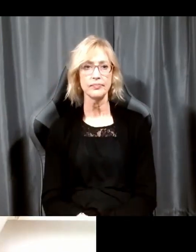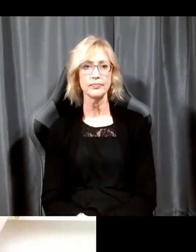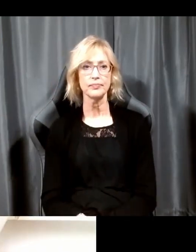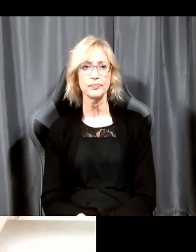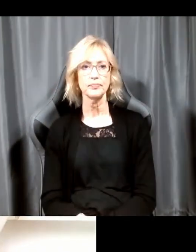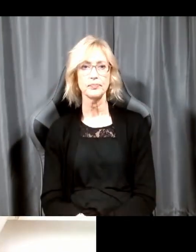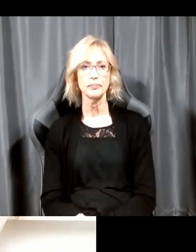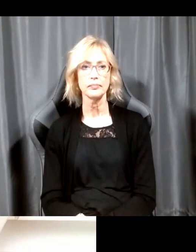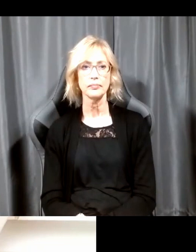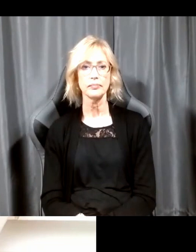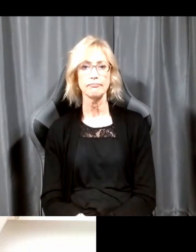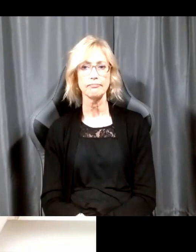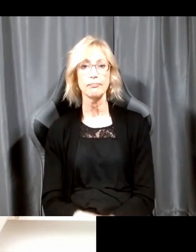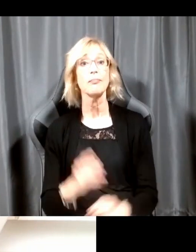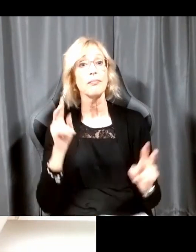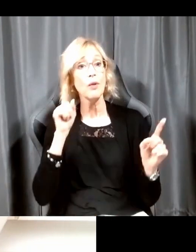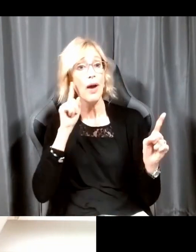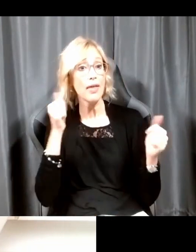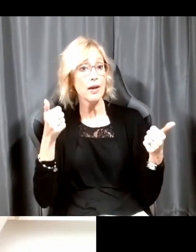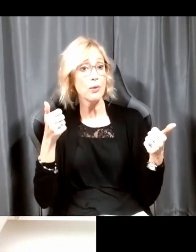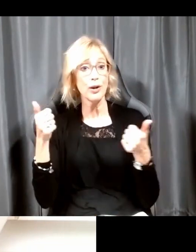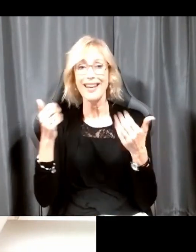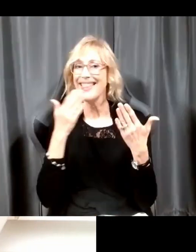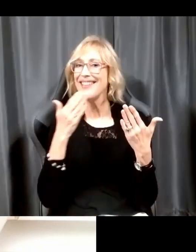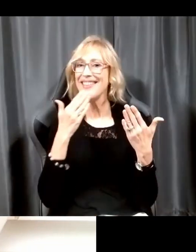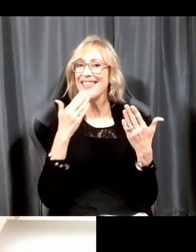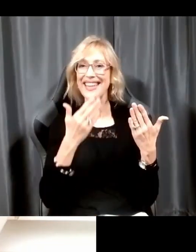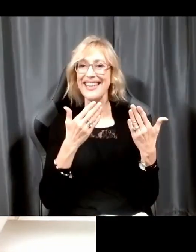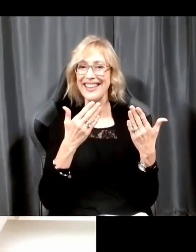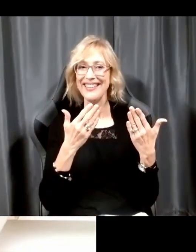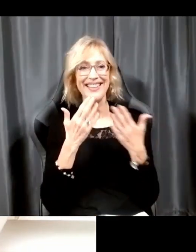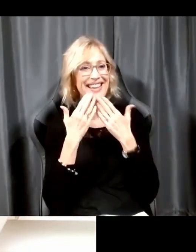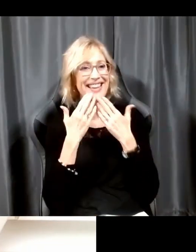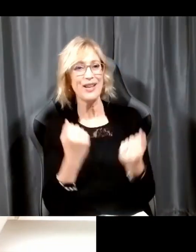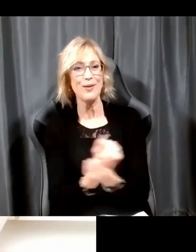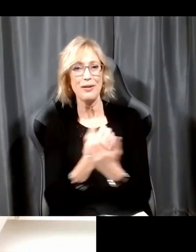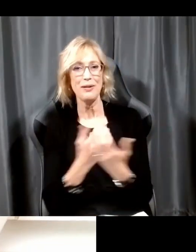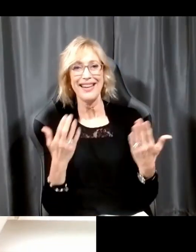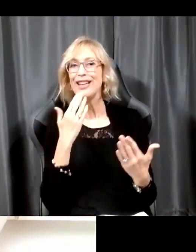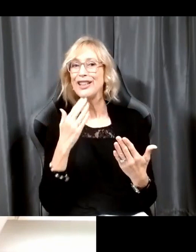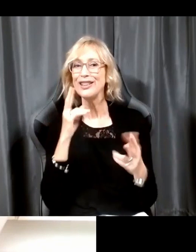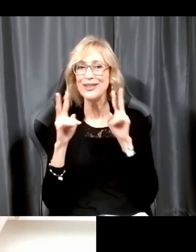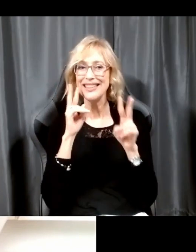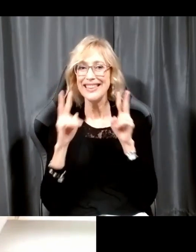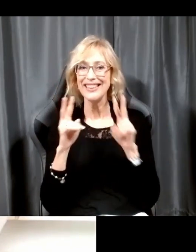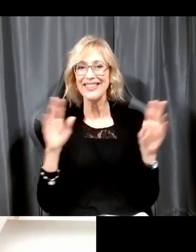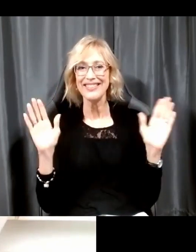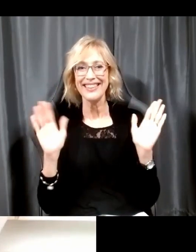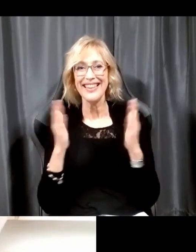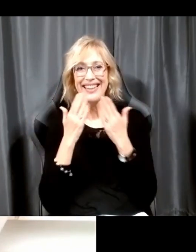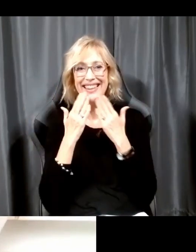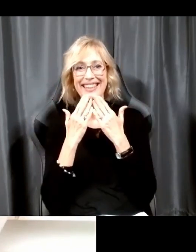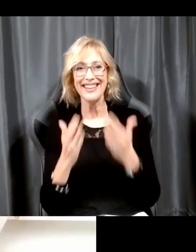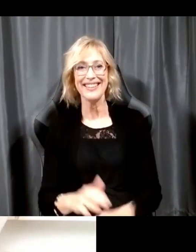All right. I think Thank we're you, good. everyone, again. Thank you, Good to everybody. see everybody. See you Thank you soon. so